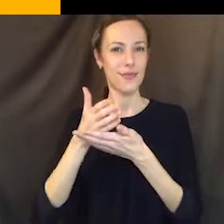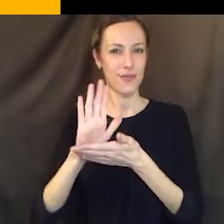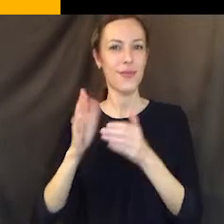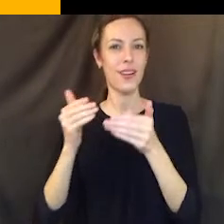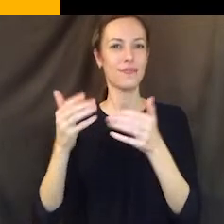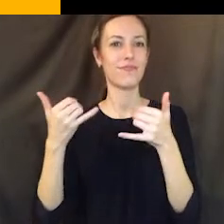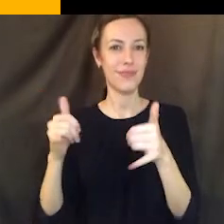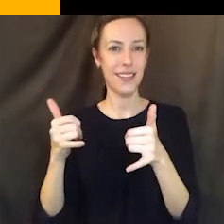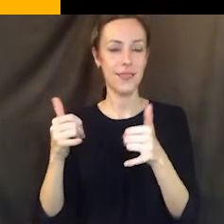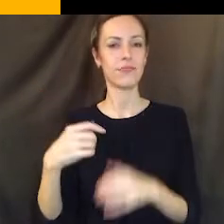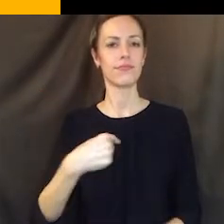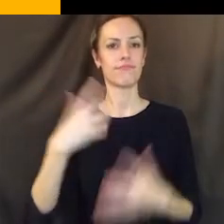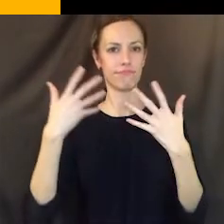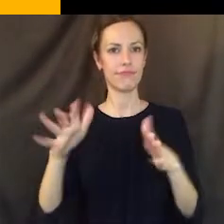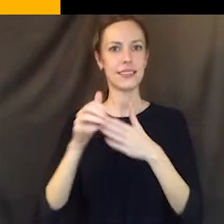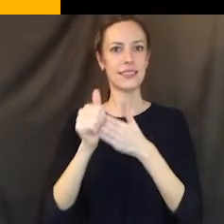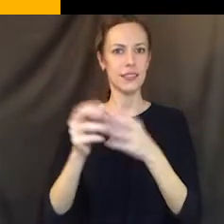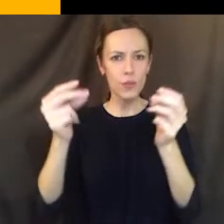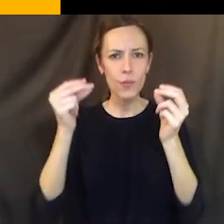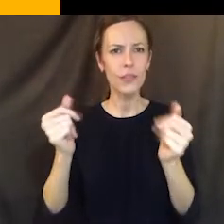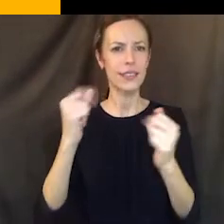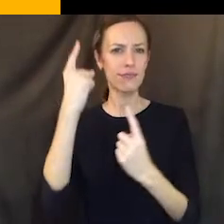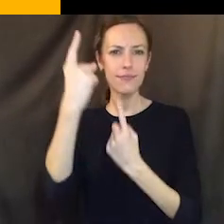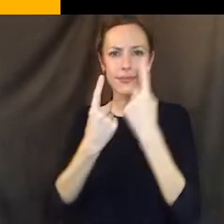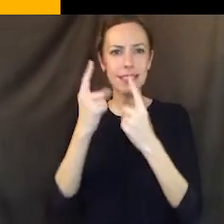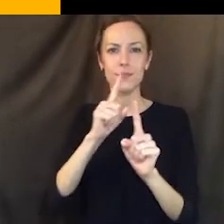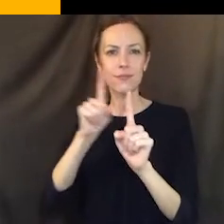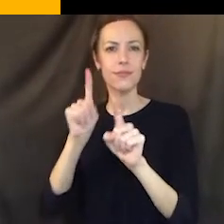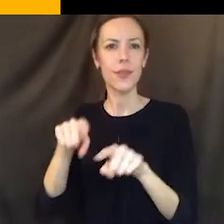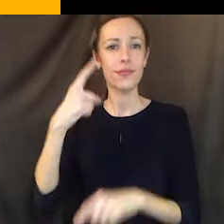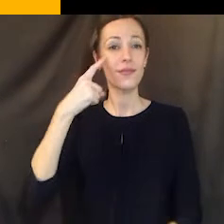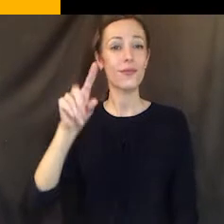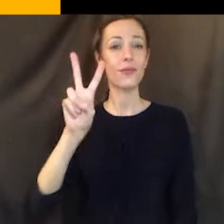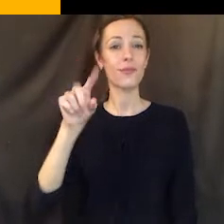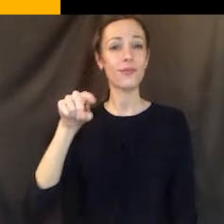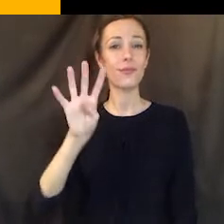children we serve each year in 14 countries in Africa, Asia, and the Middle East.